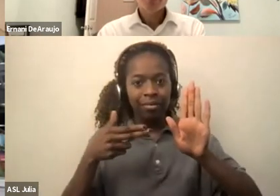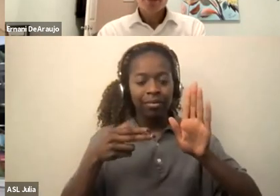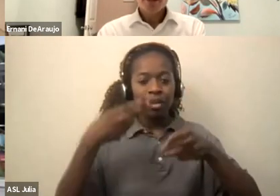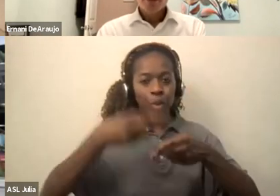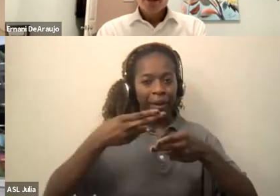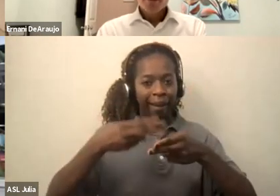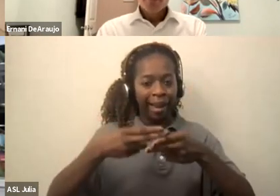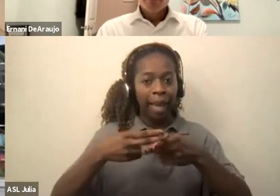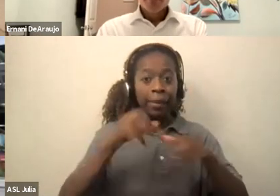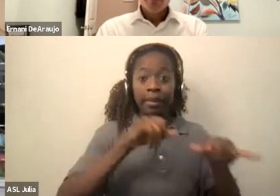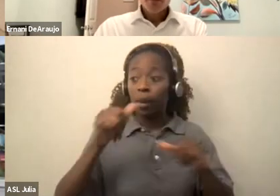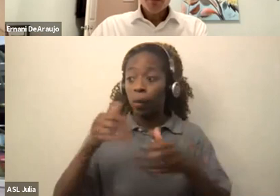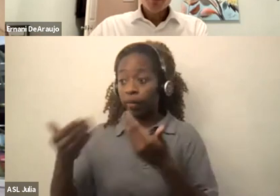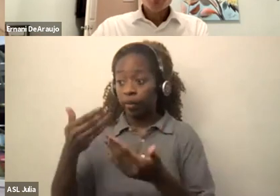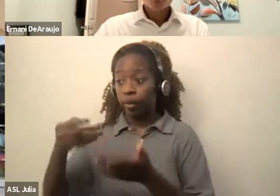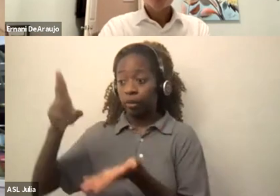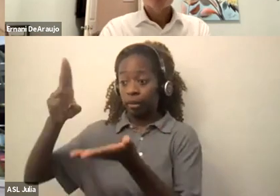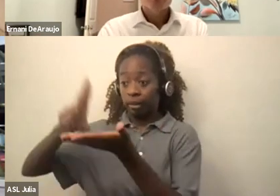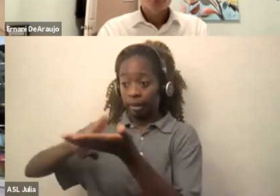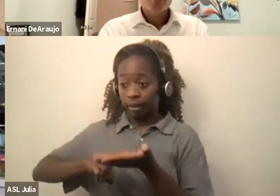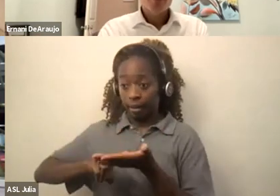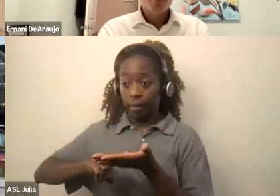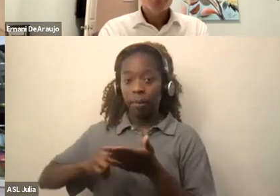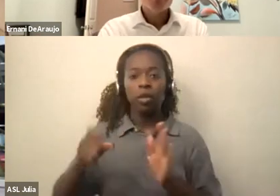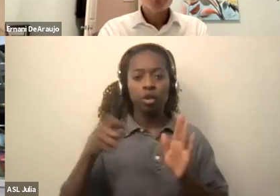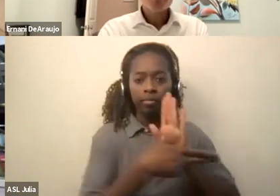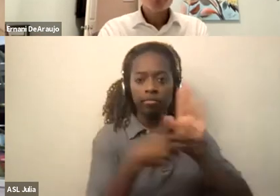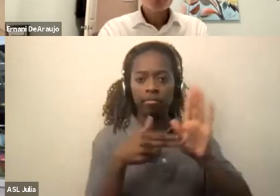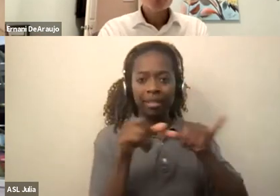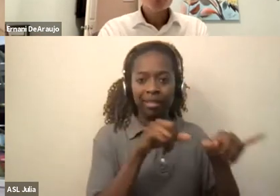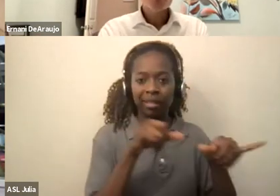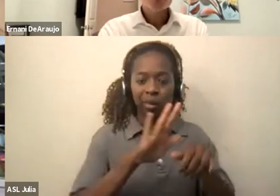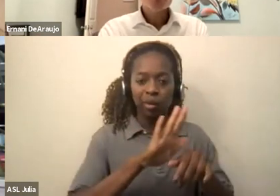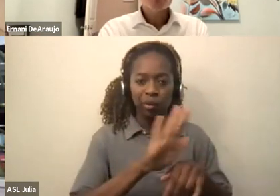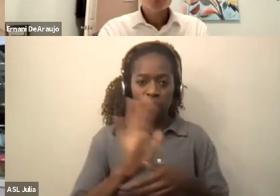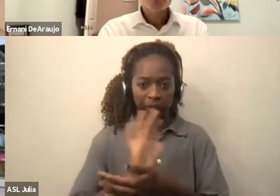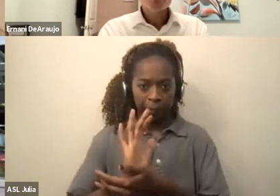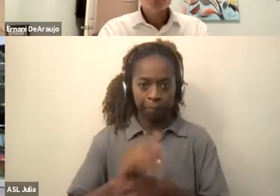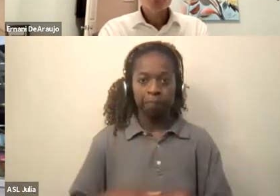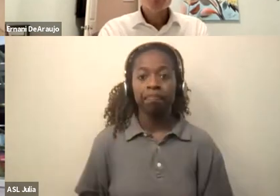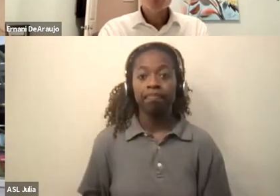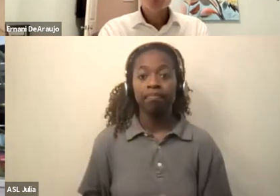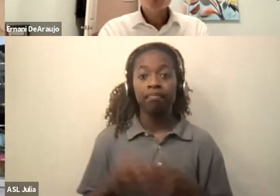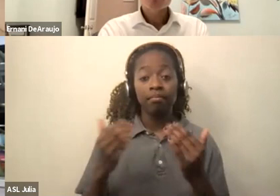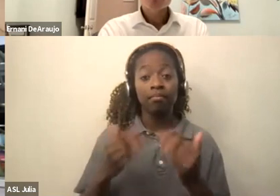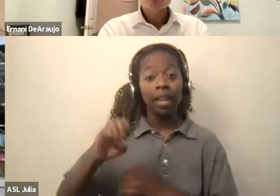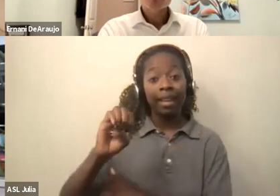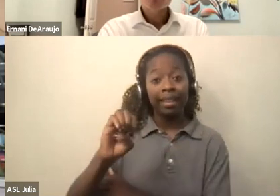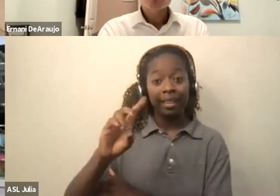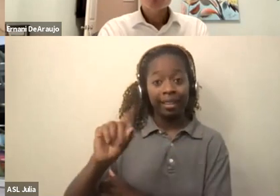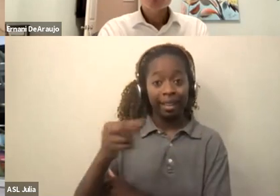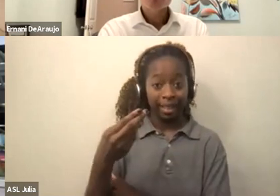help us identify you when it's your turn to speak we'll move on to edith baziel followed by nat